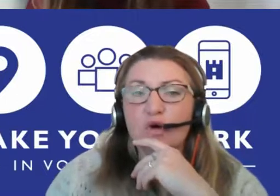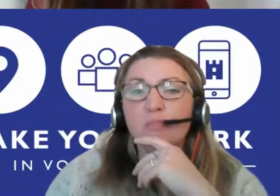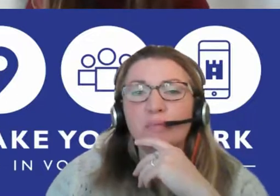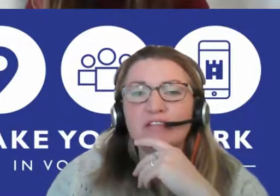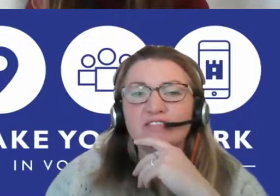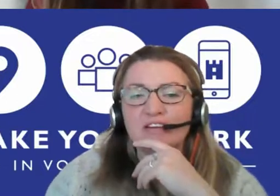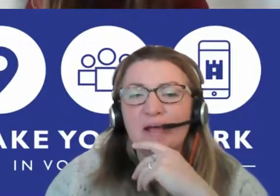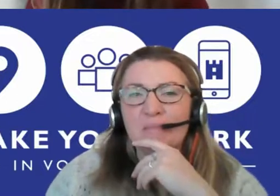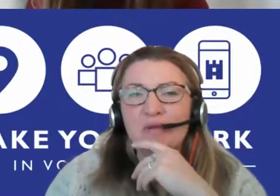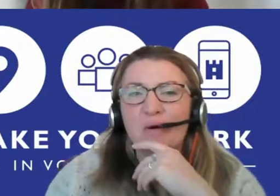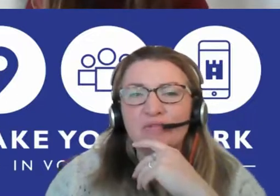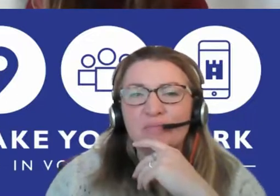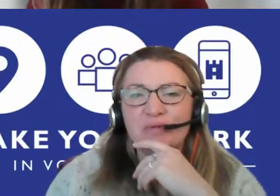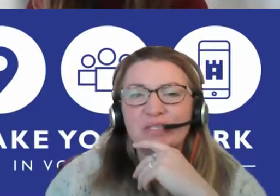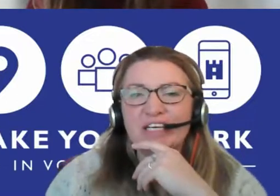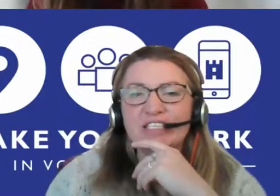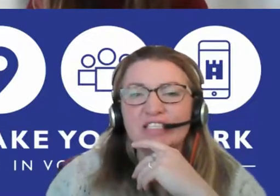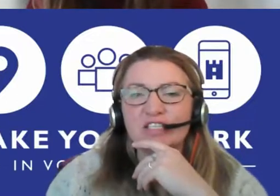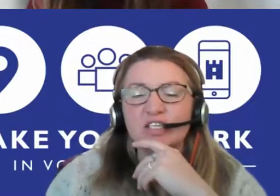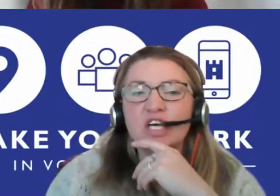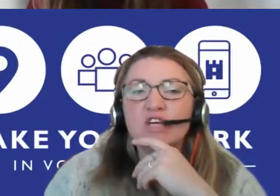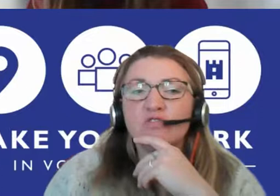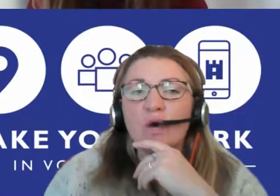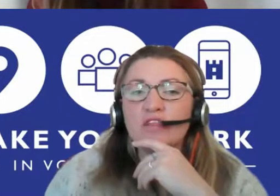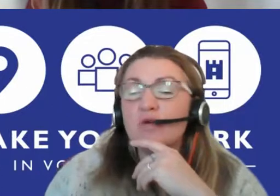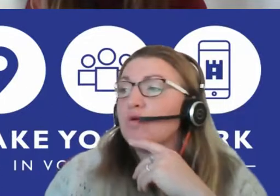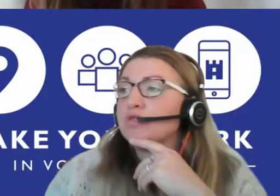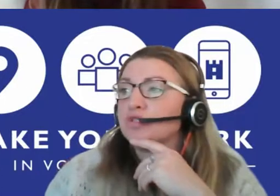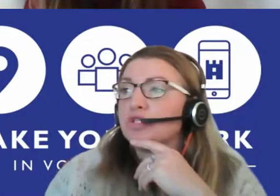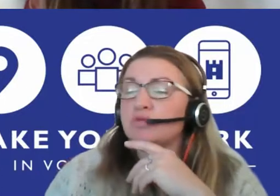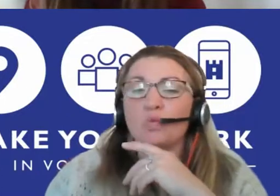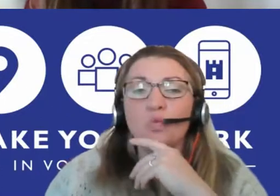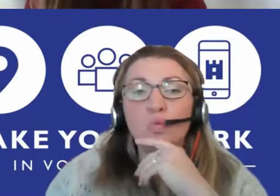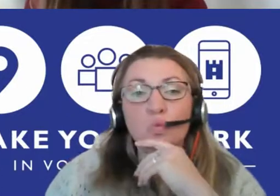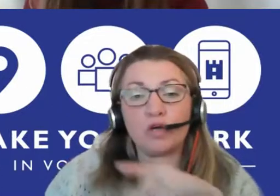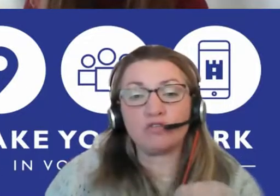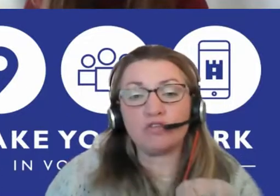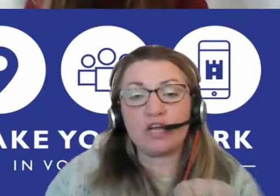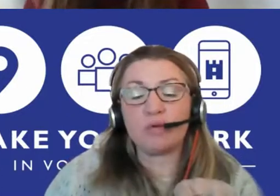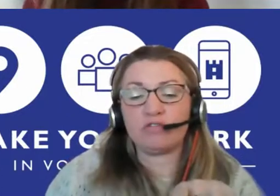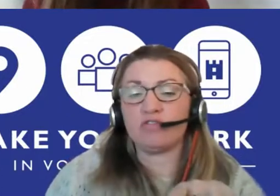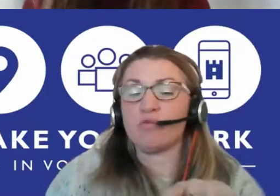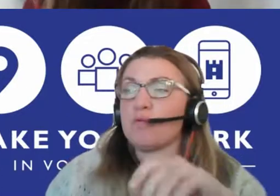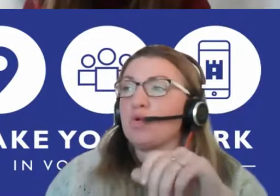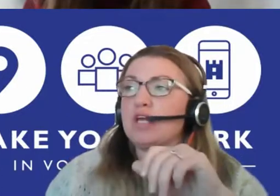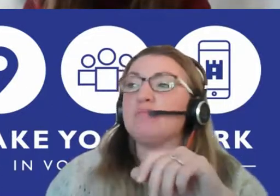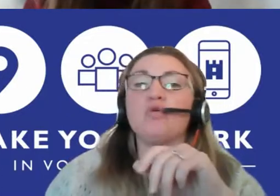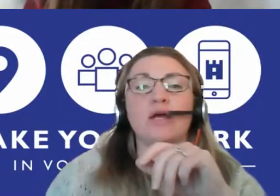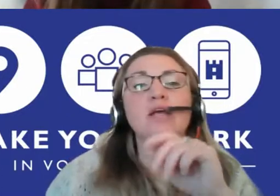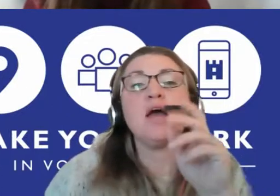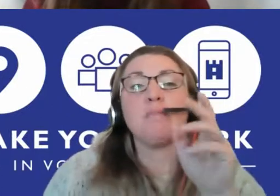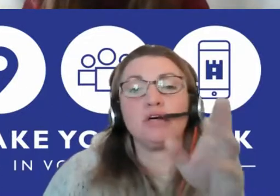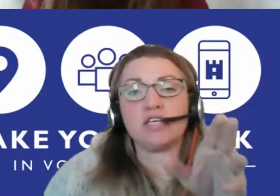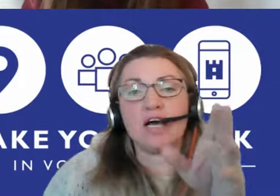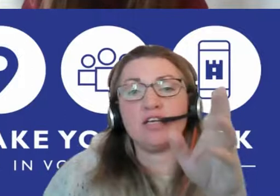Lots of compliments and possible links and such. So I think what we'll do is, because there isn't any questions at the moment, we'll keep